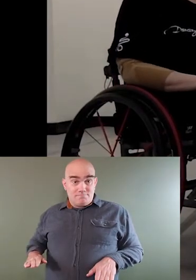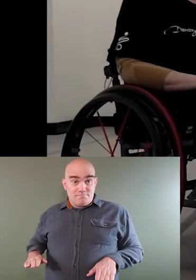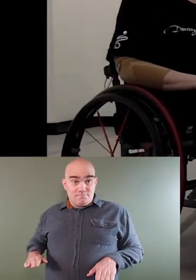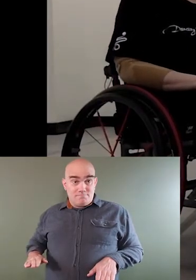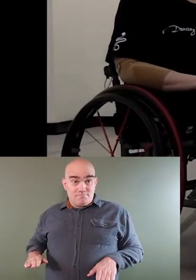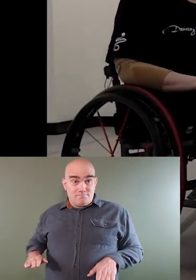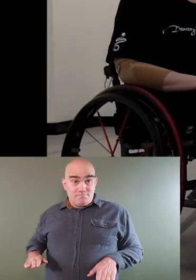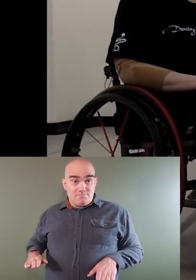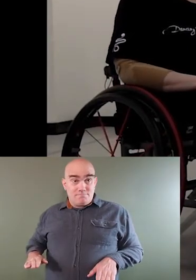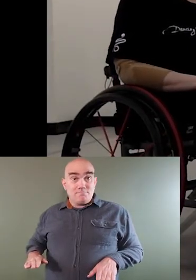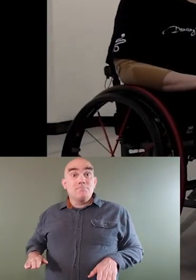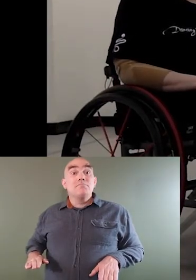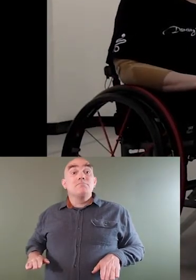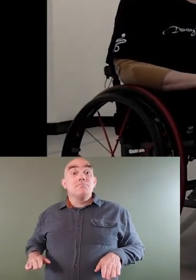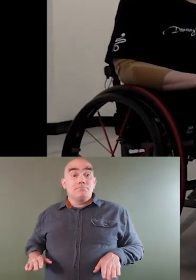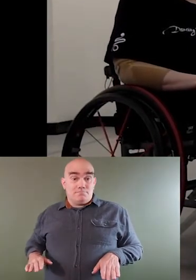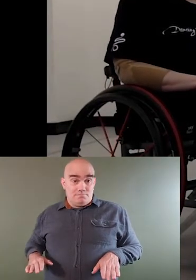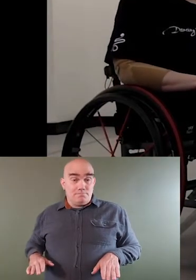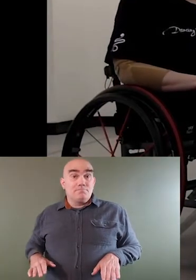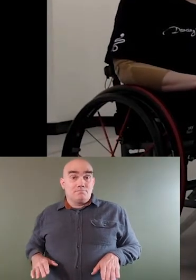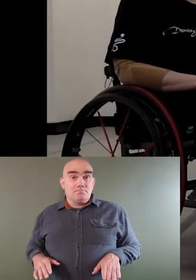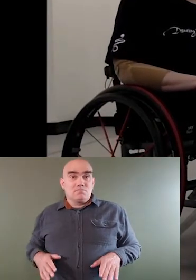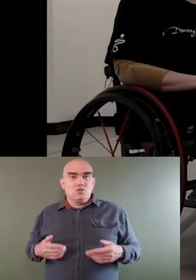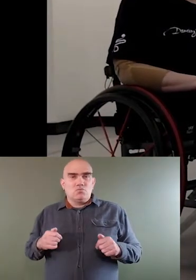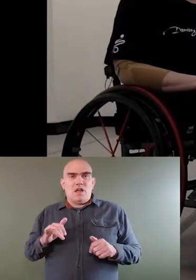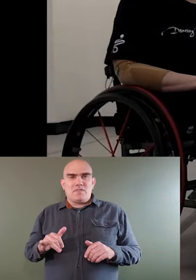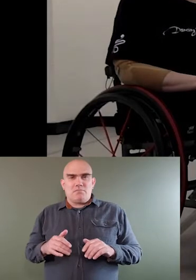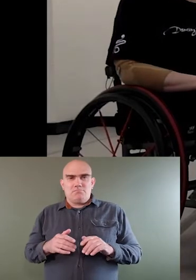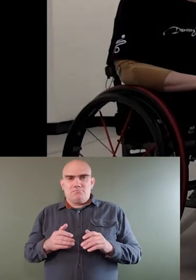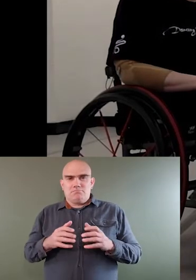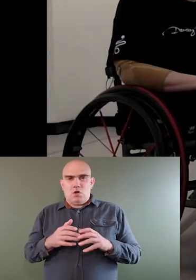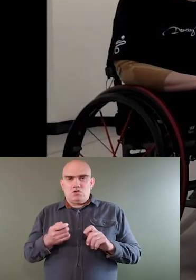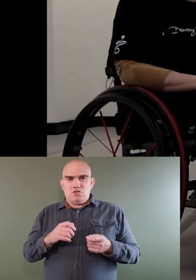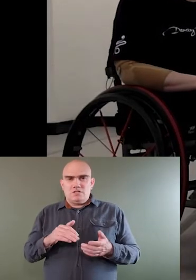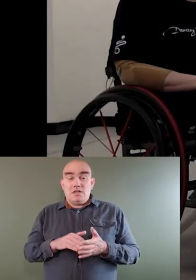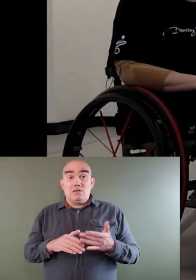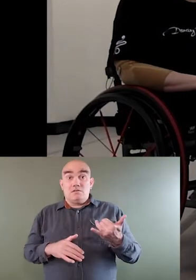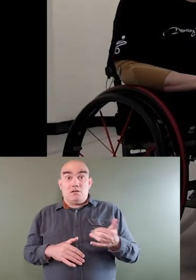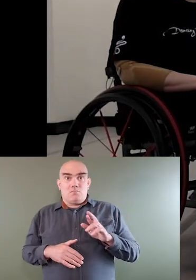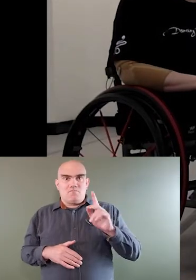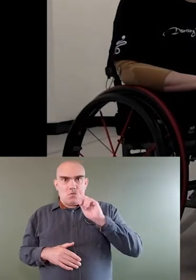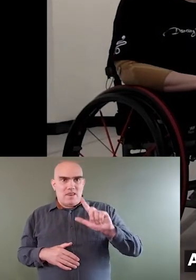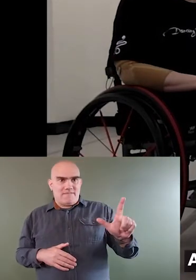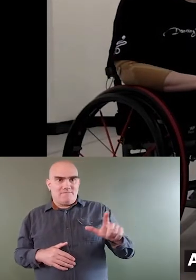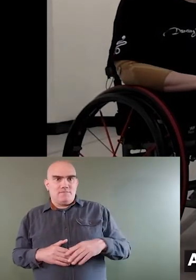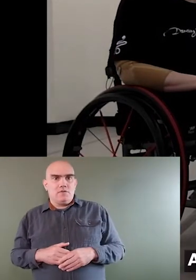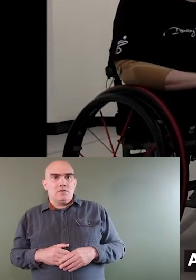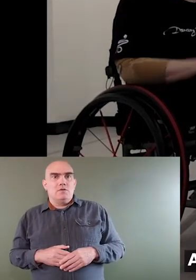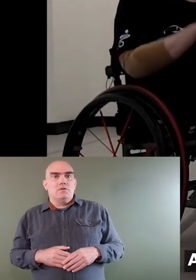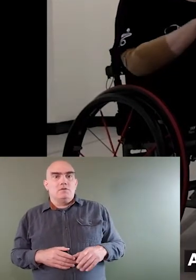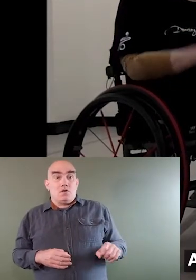Let's try the ball change. Just identifying that position for the left side. Ball,